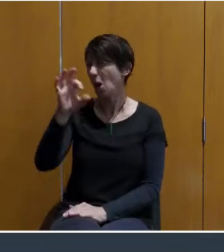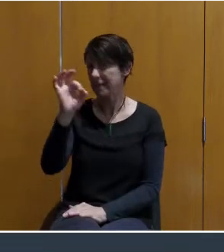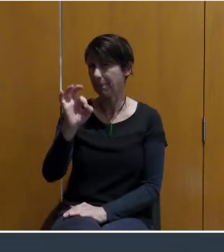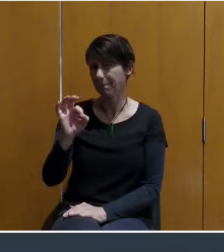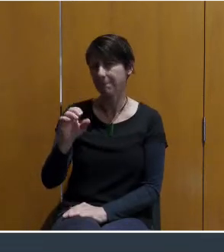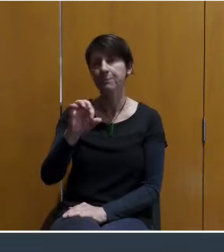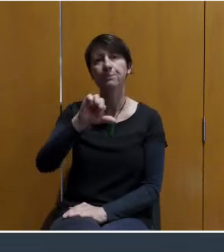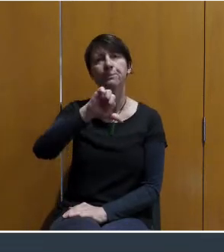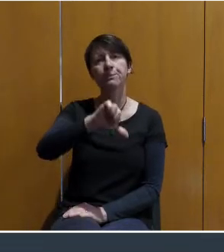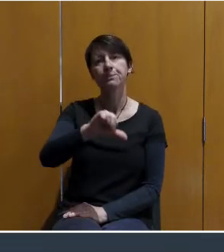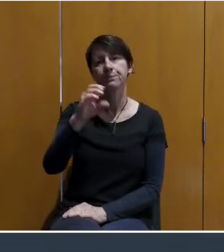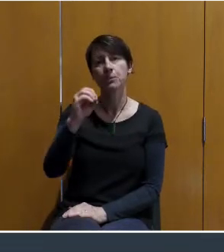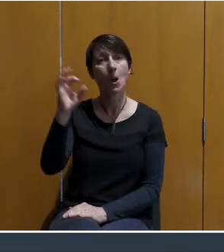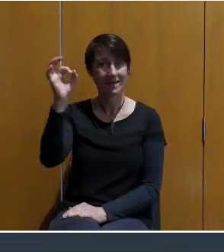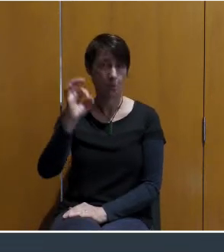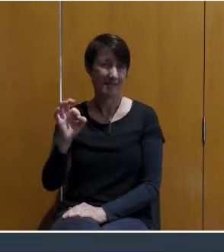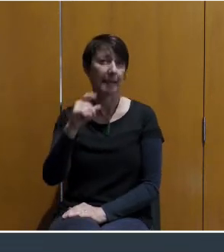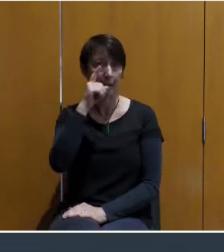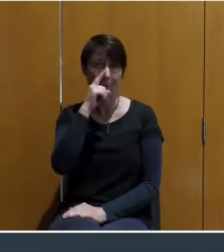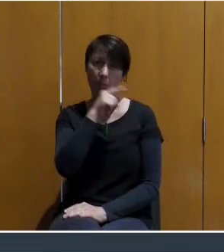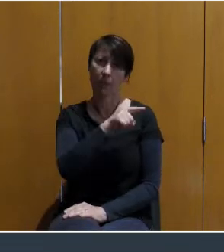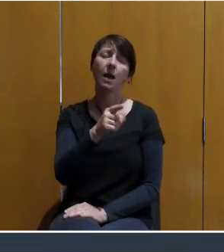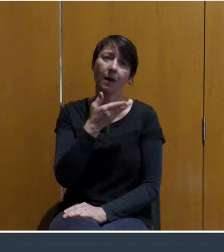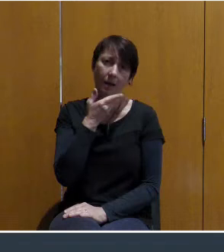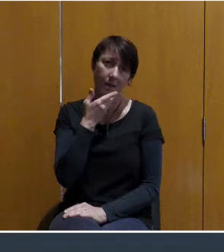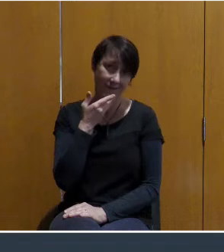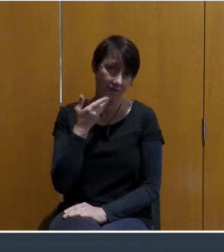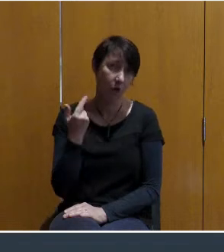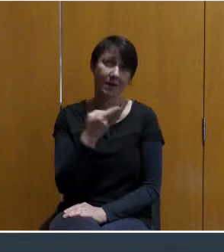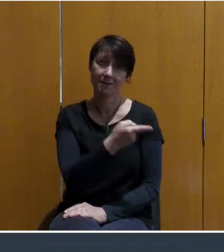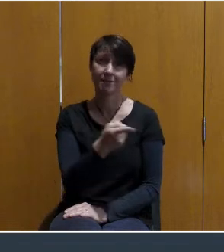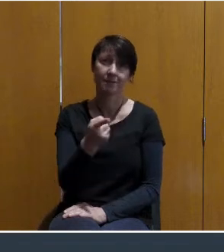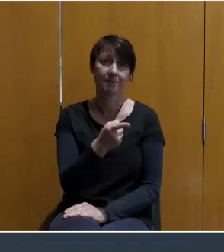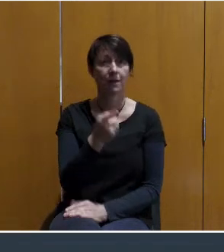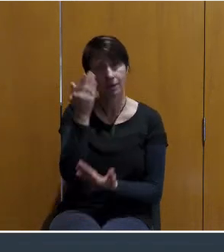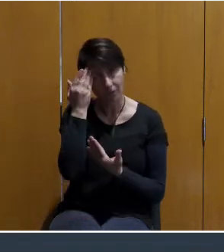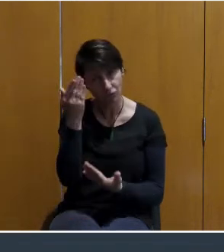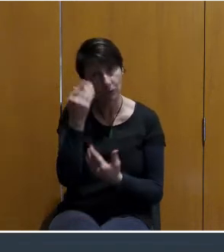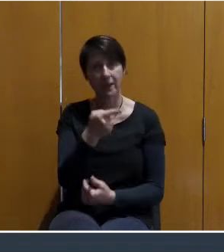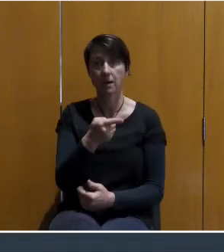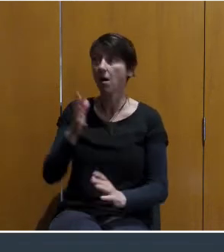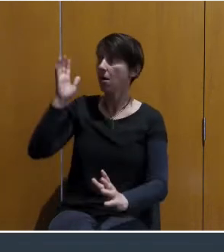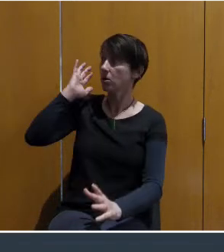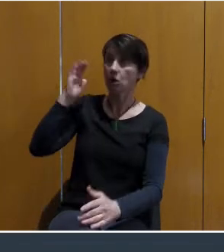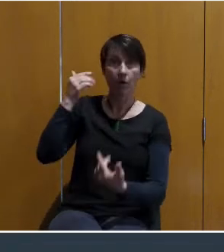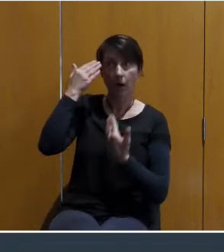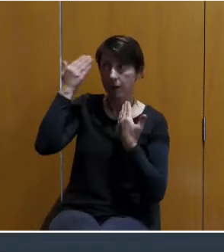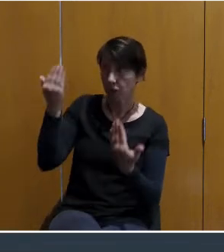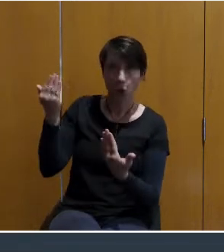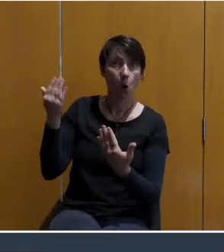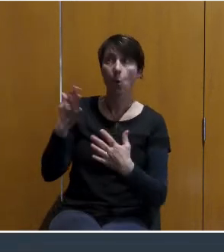or more are really nice, very happy to comply. "Oh, sorry, never